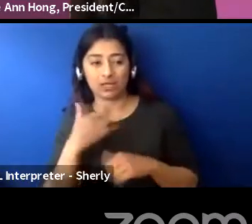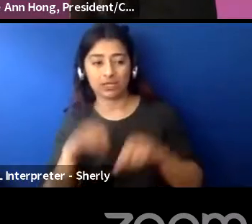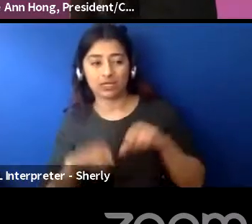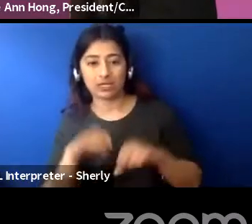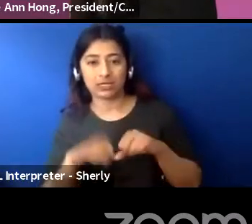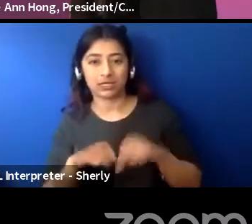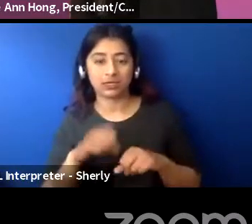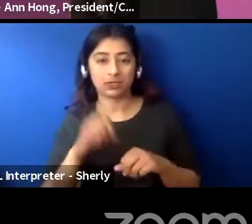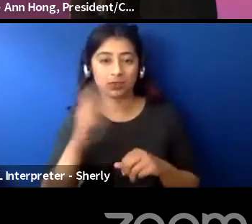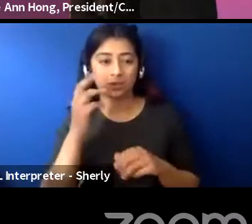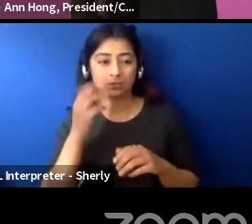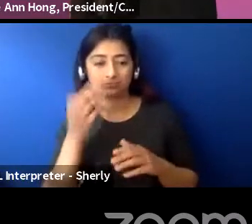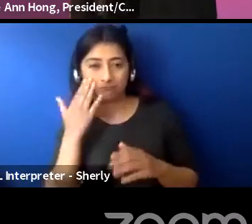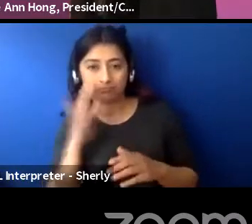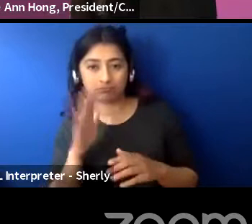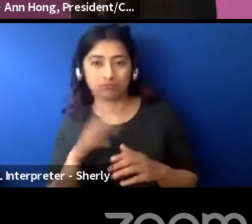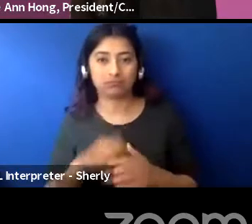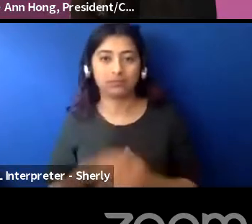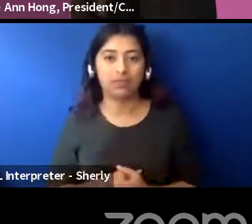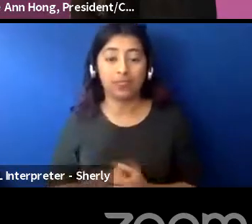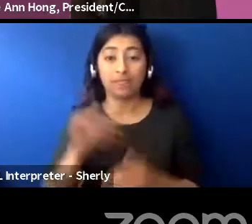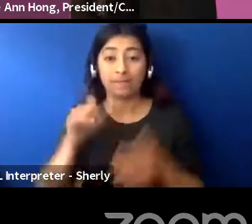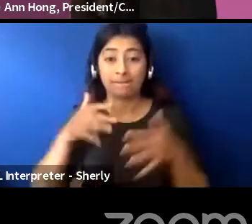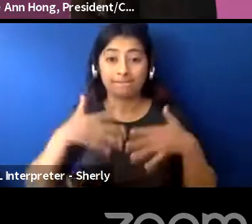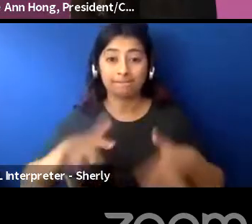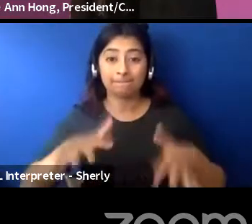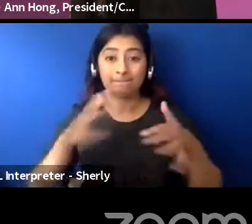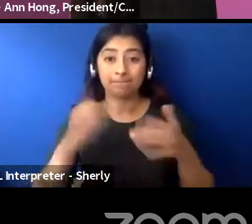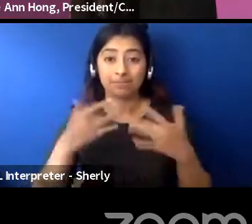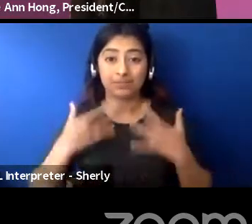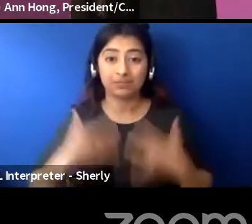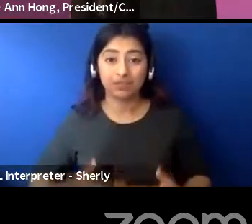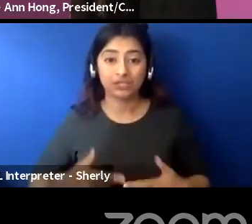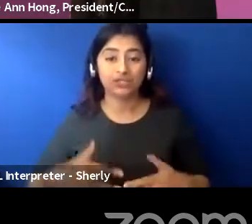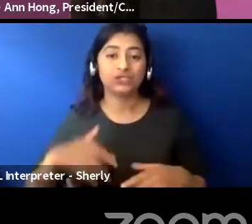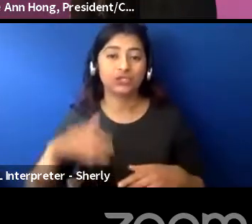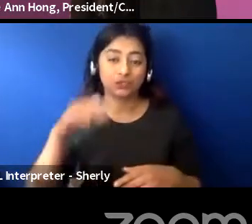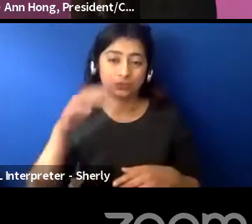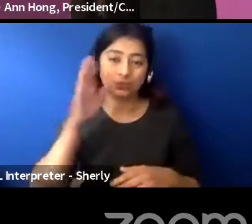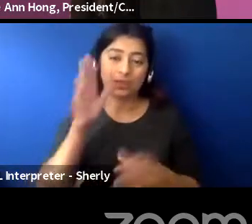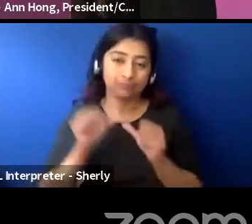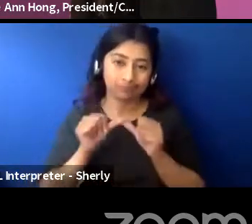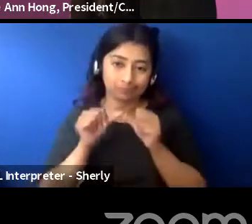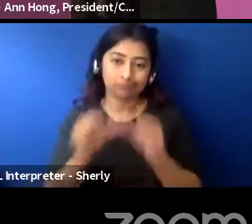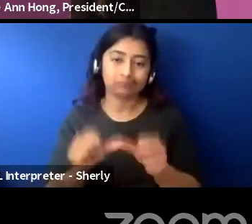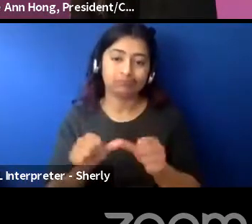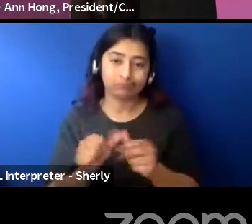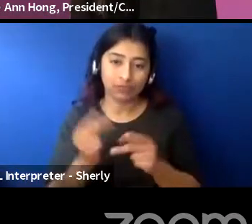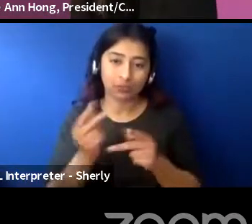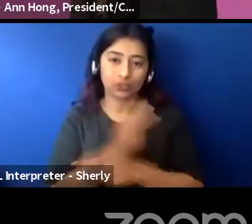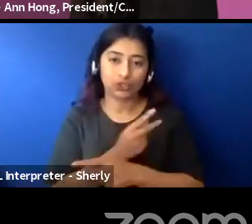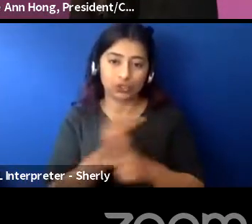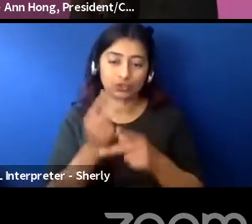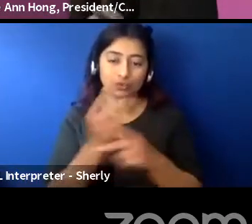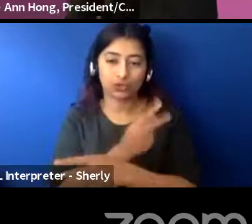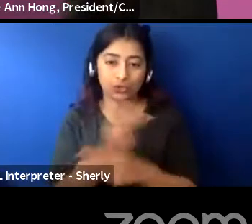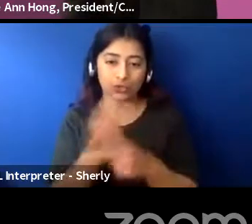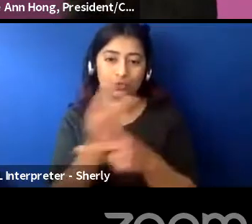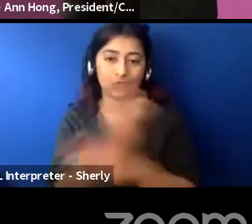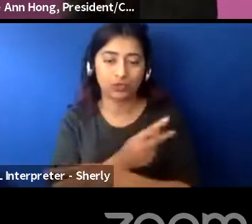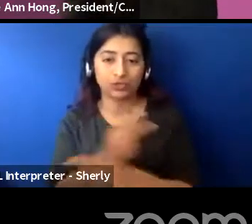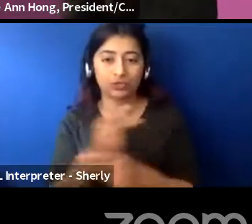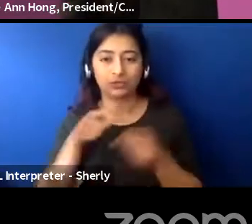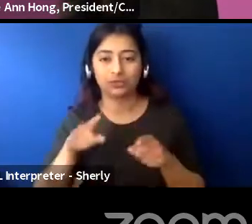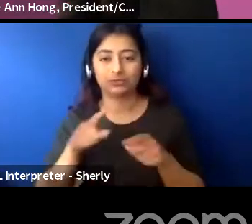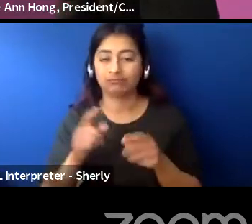or unknown. And we know that anxiety and depression is going to continue to get worse during these unusual